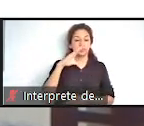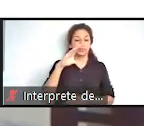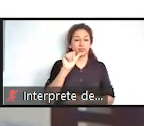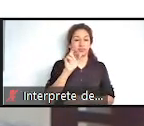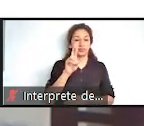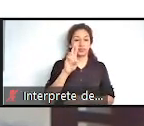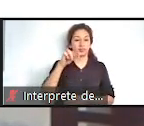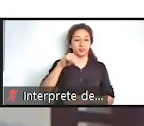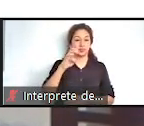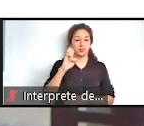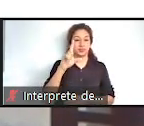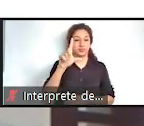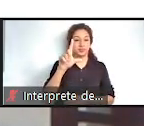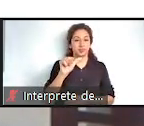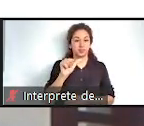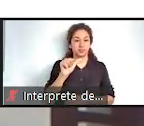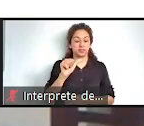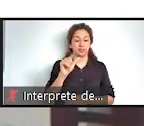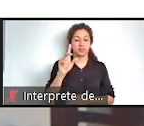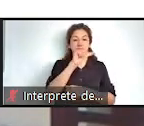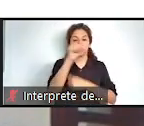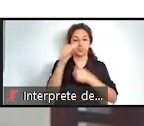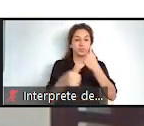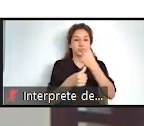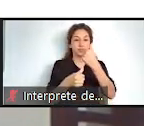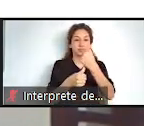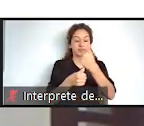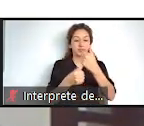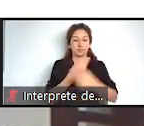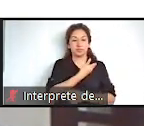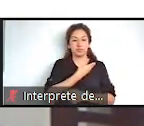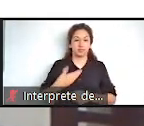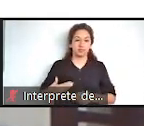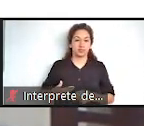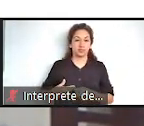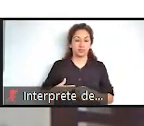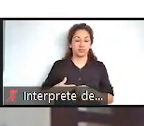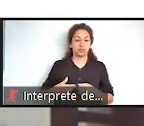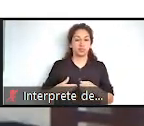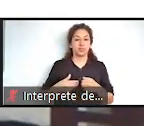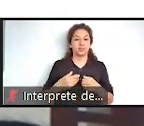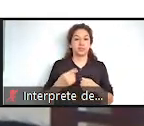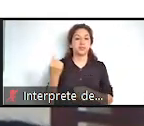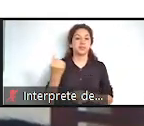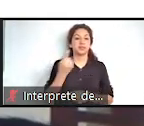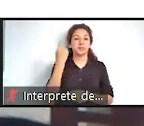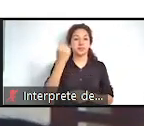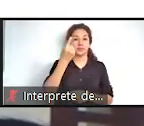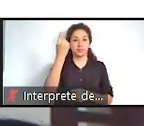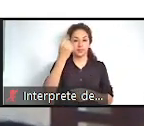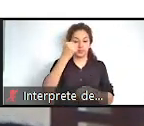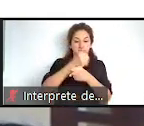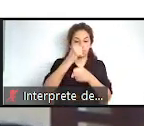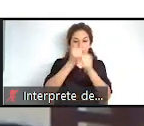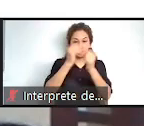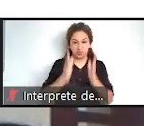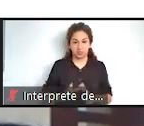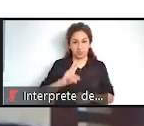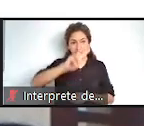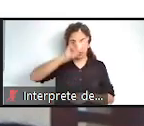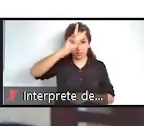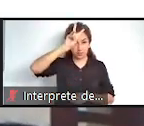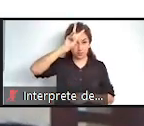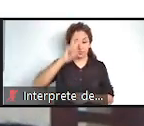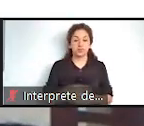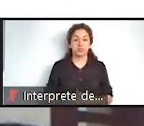madame carmela nostrosa vice president of the general confederate confederation of